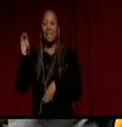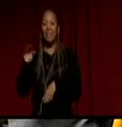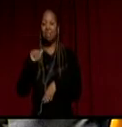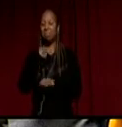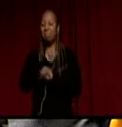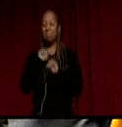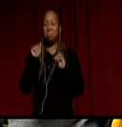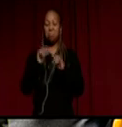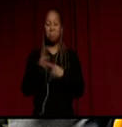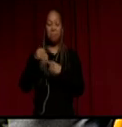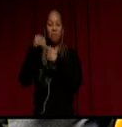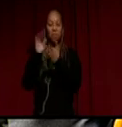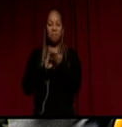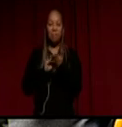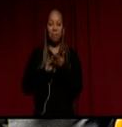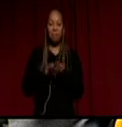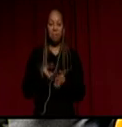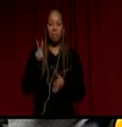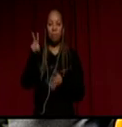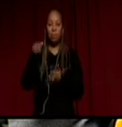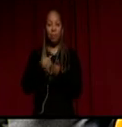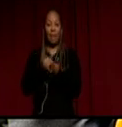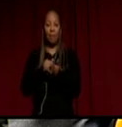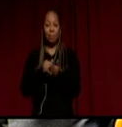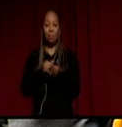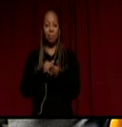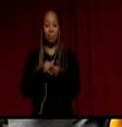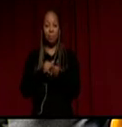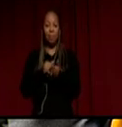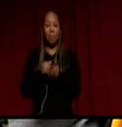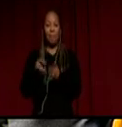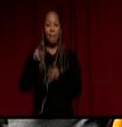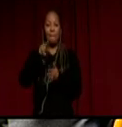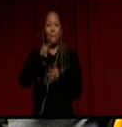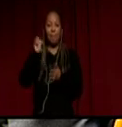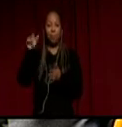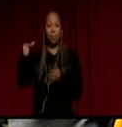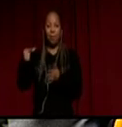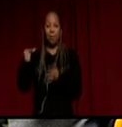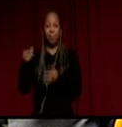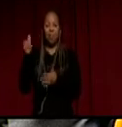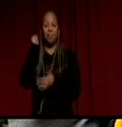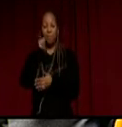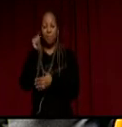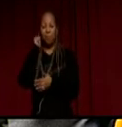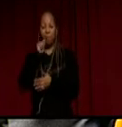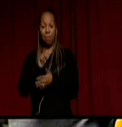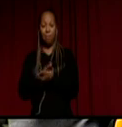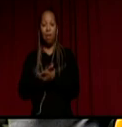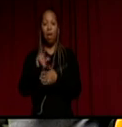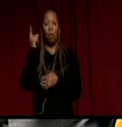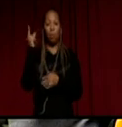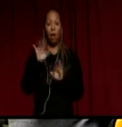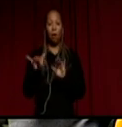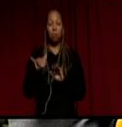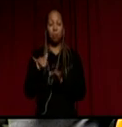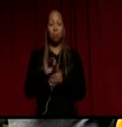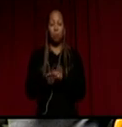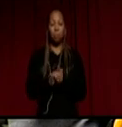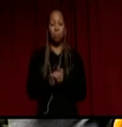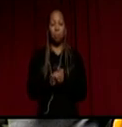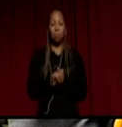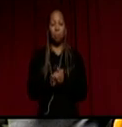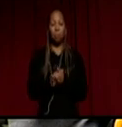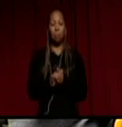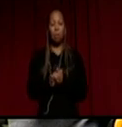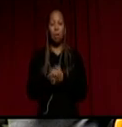medical thing behind it, but I take about 2,000 milligrams a day. Also, what I do is I use something